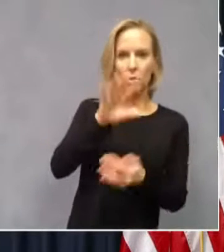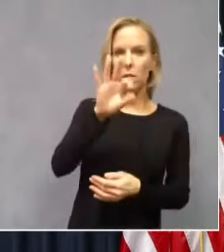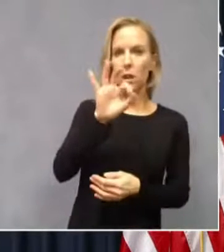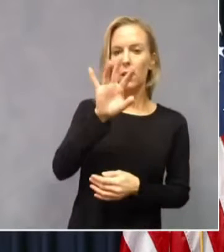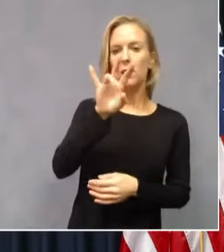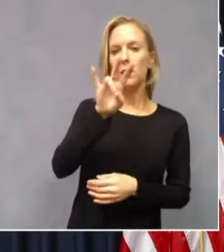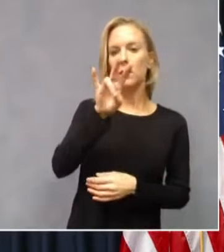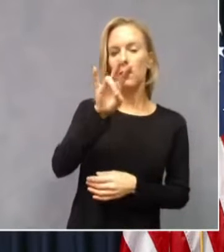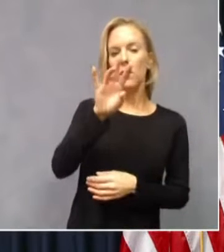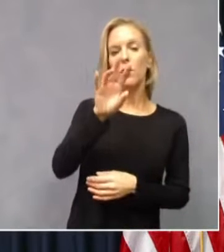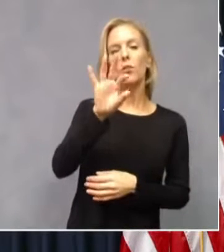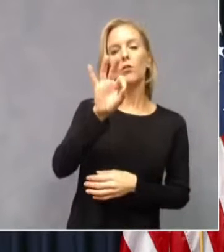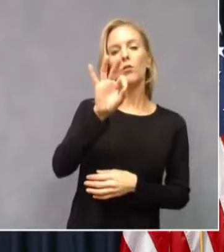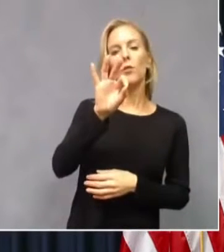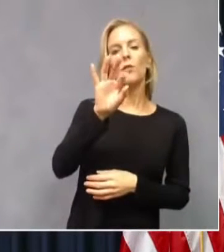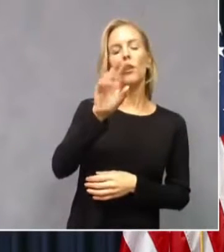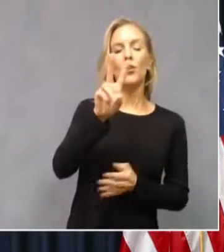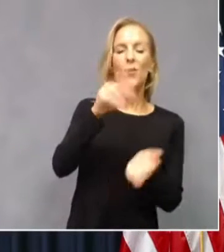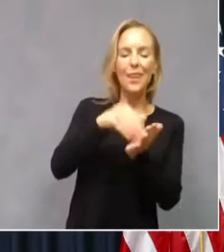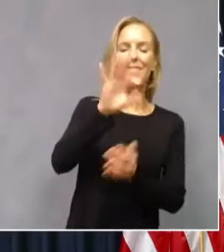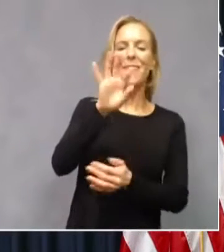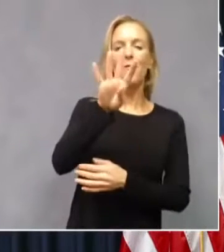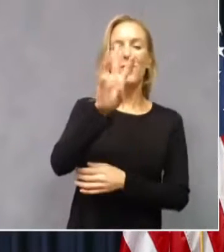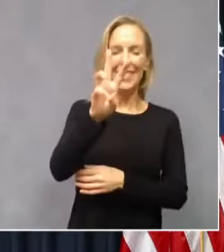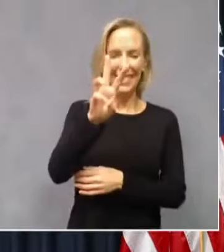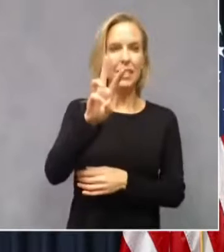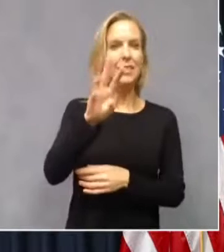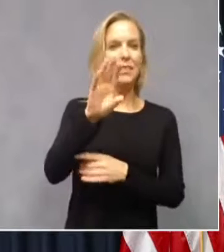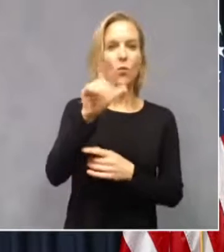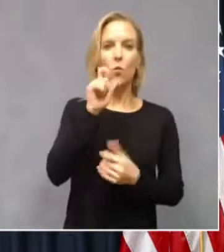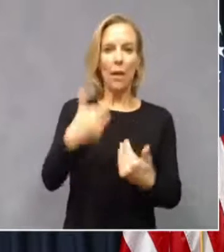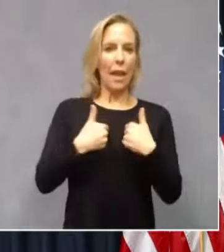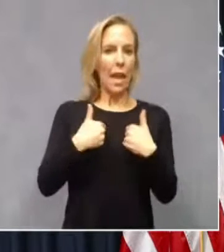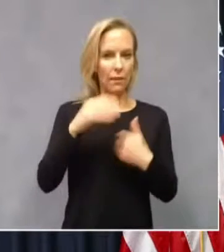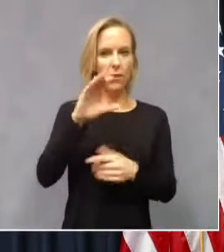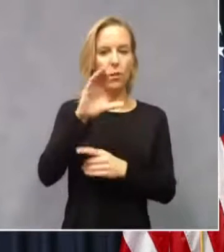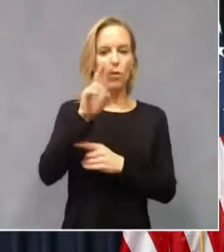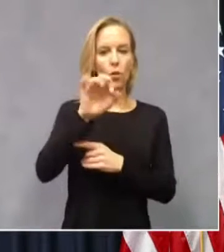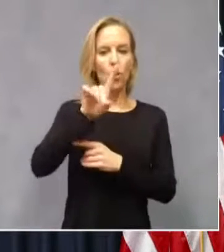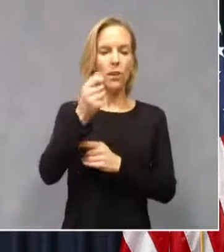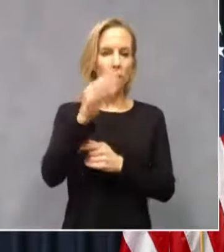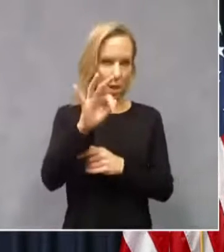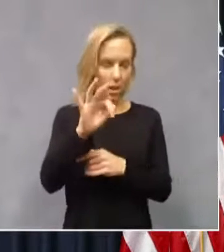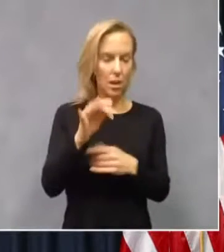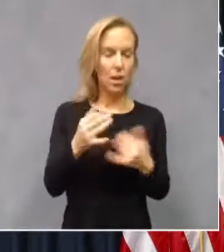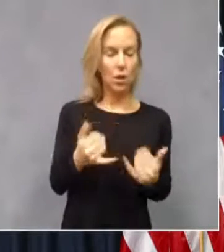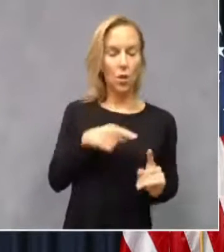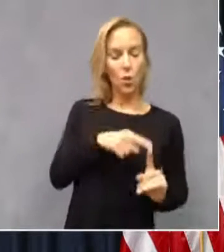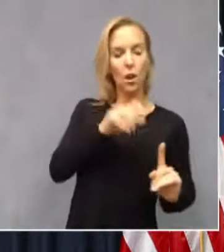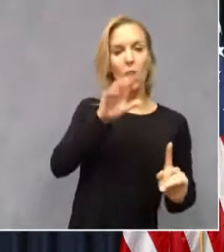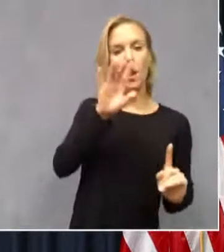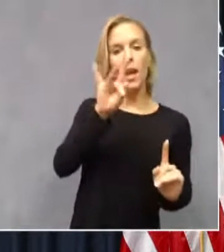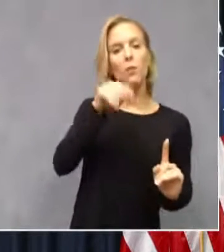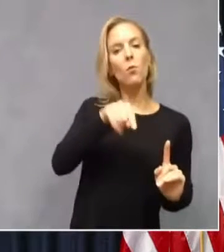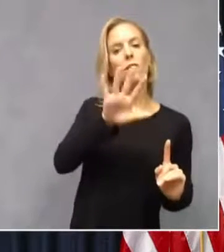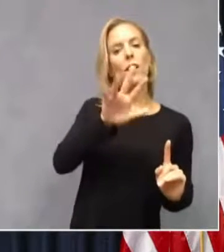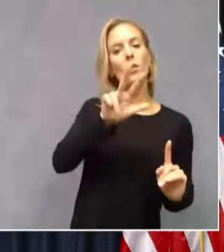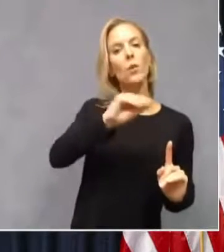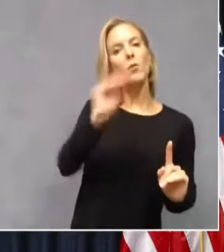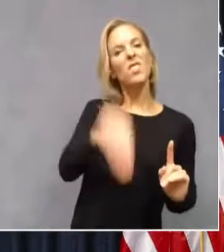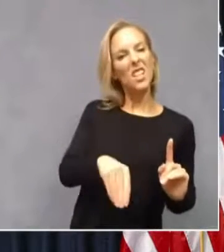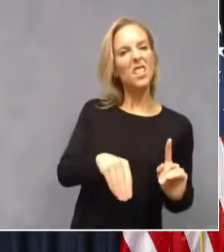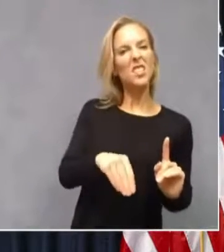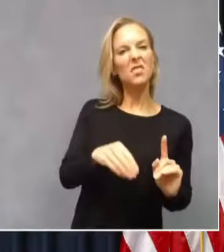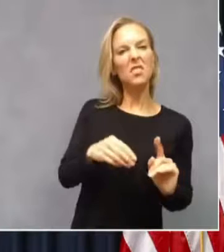2,946 new cases of COVID-19. Our positivity rate, 8.53%. In the last 3 days, it's